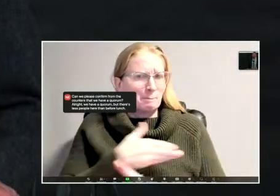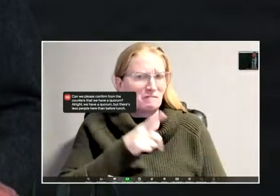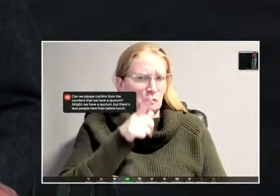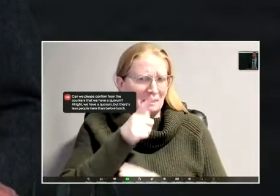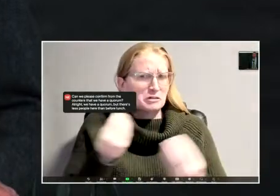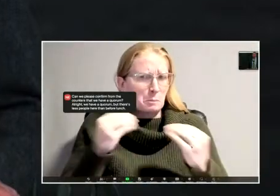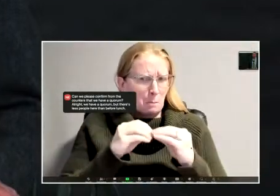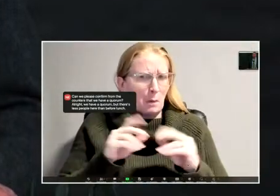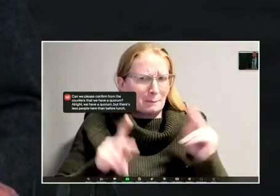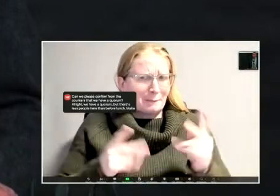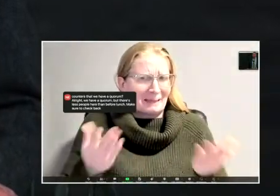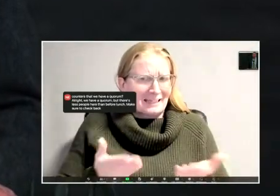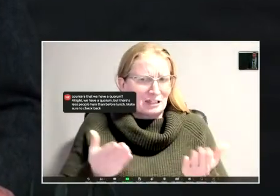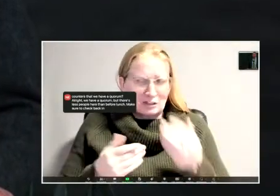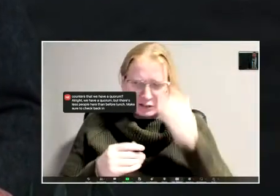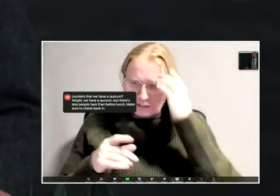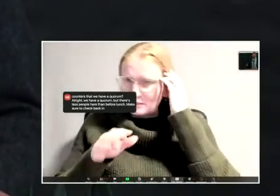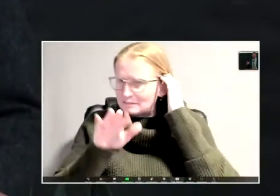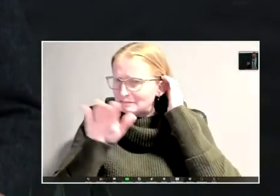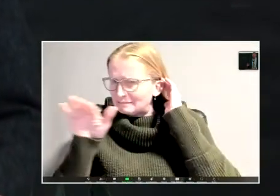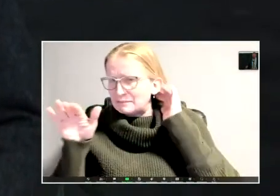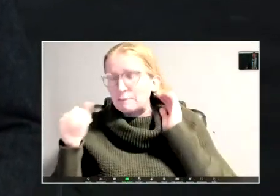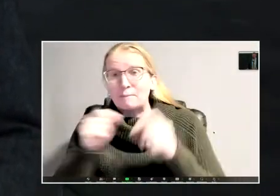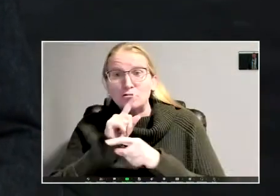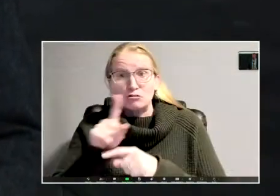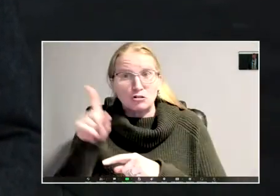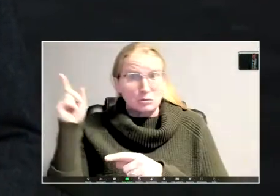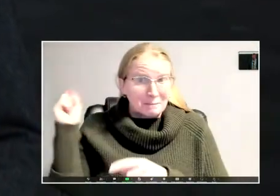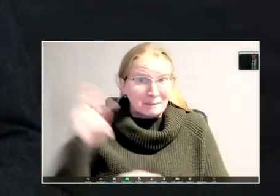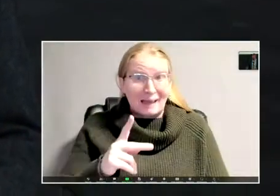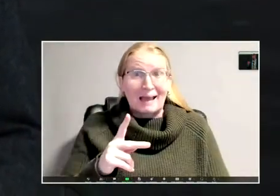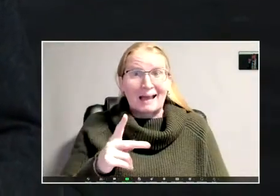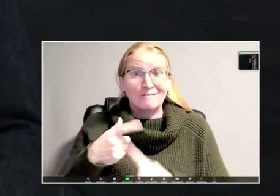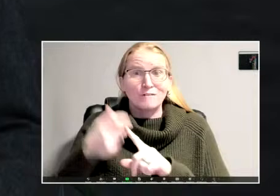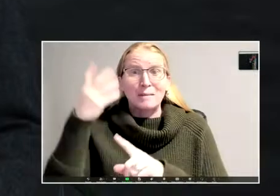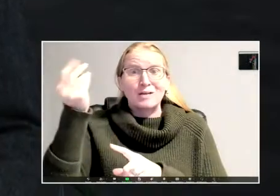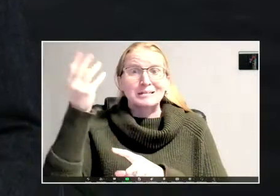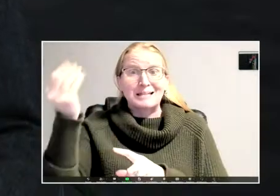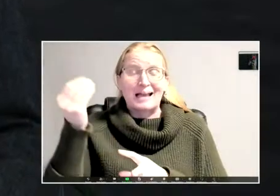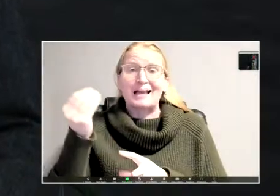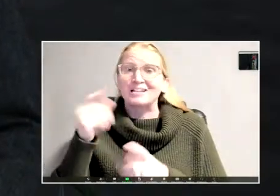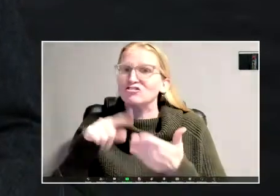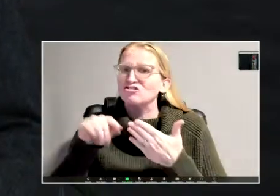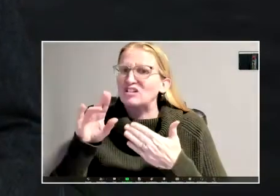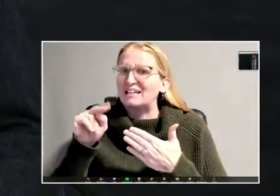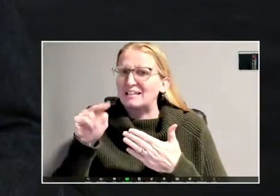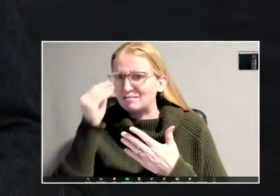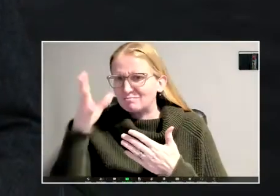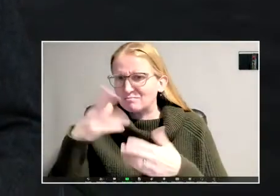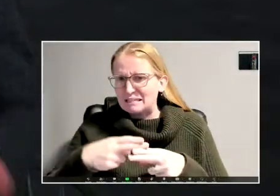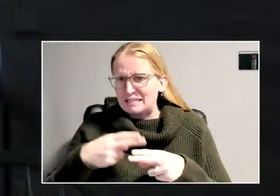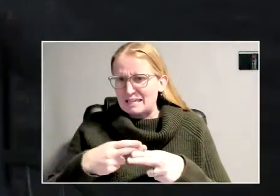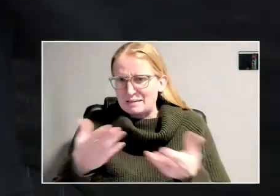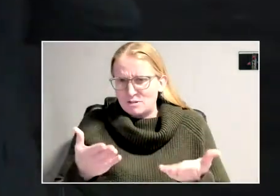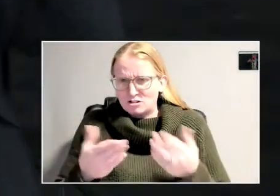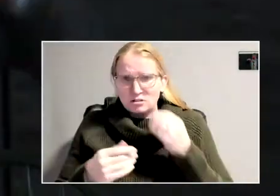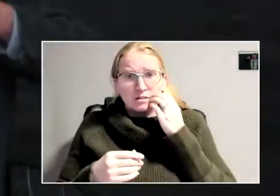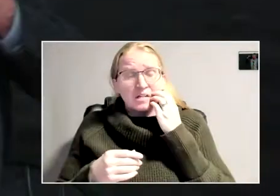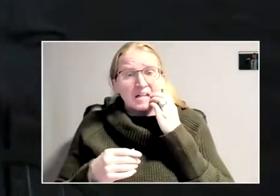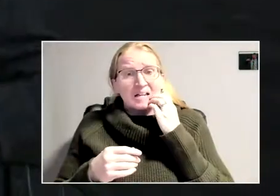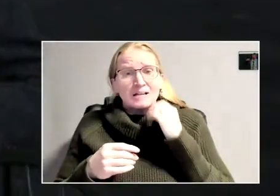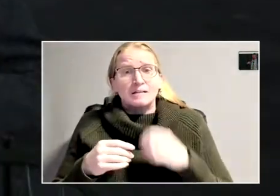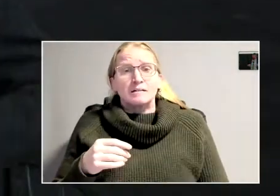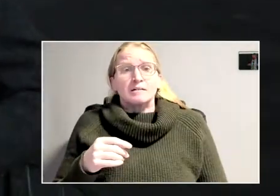to check back in when you return from outside um on article